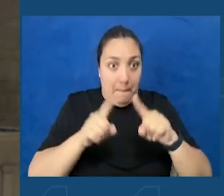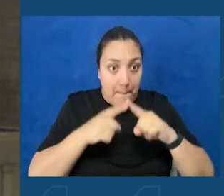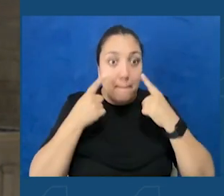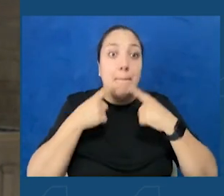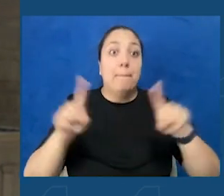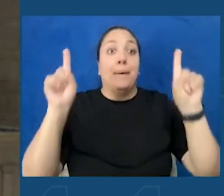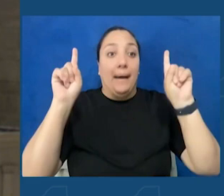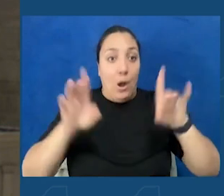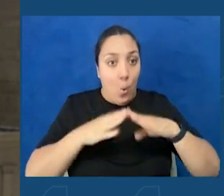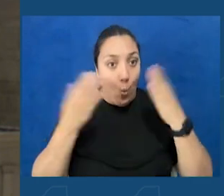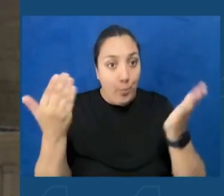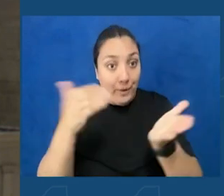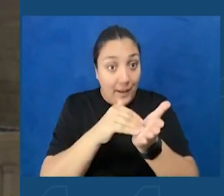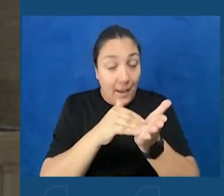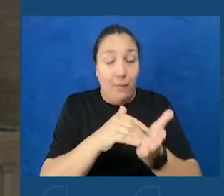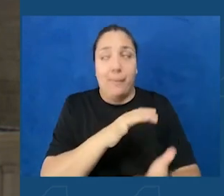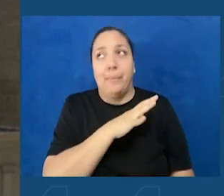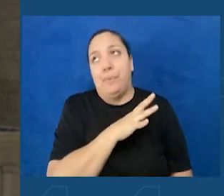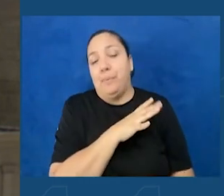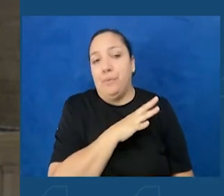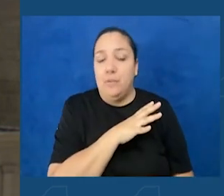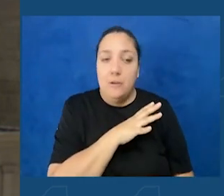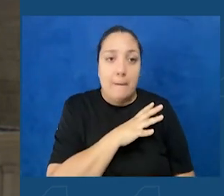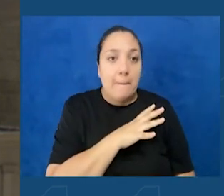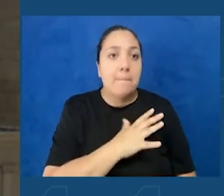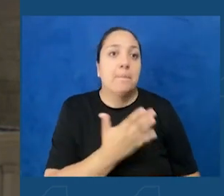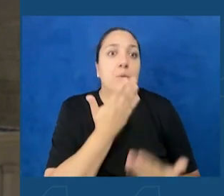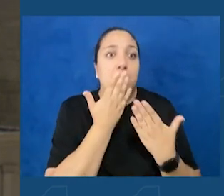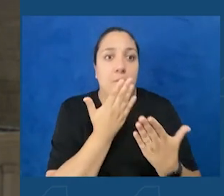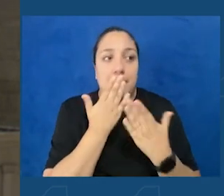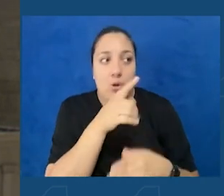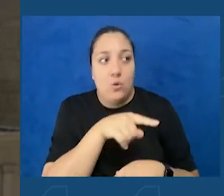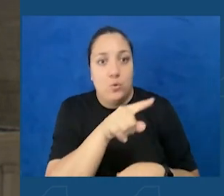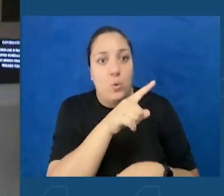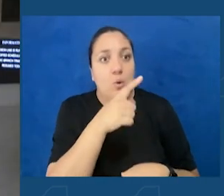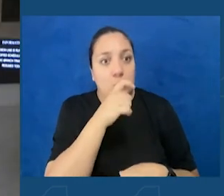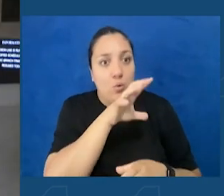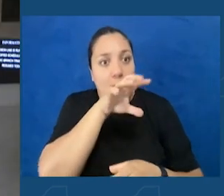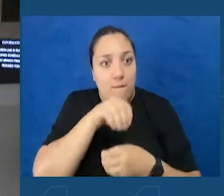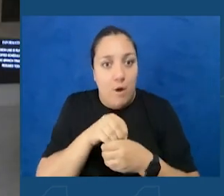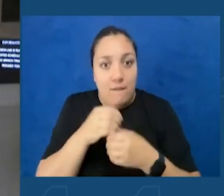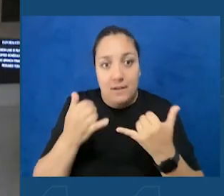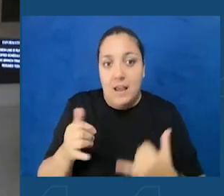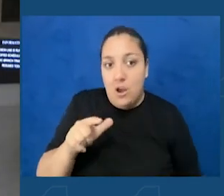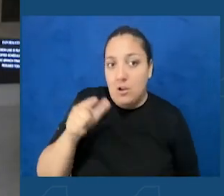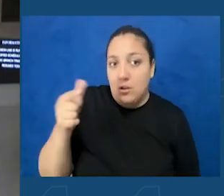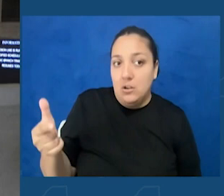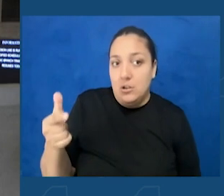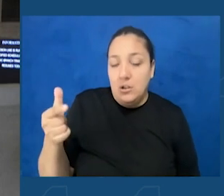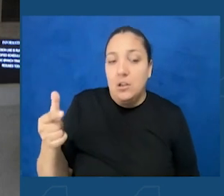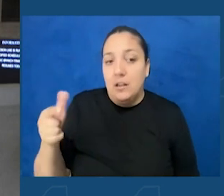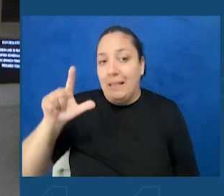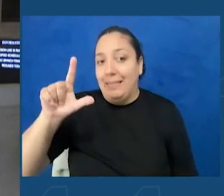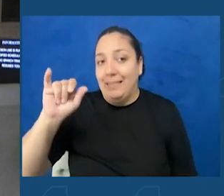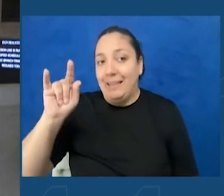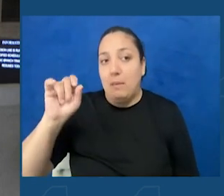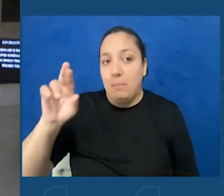to everybody who was involved in this Herculean effort, and I want to turn it over to Janno Lieber and thank him for all he has done as